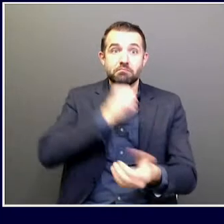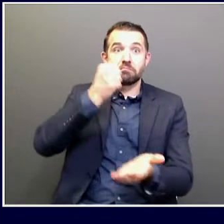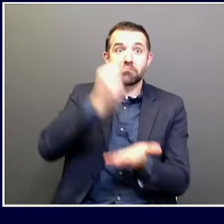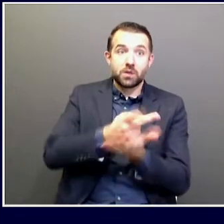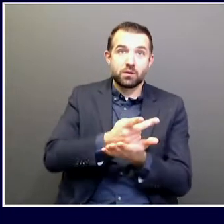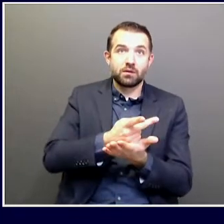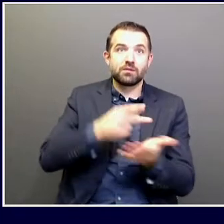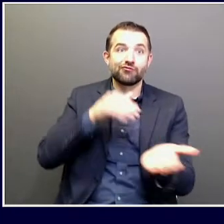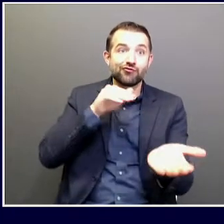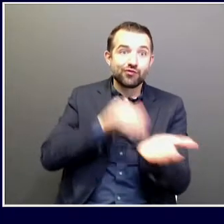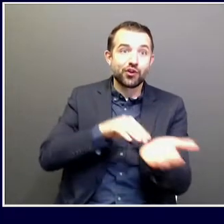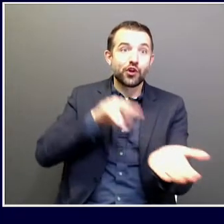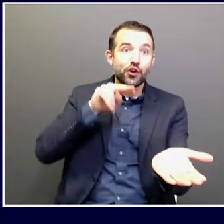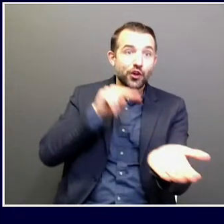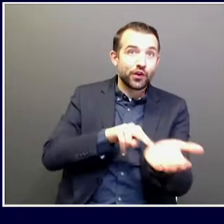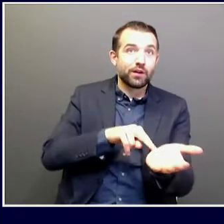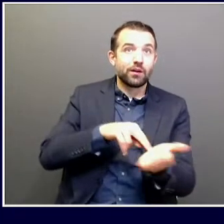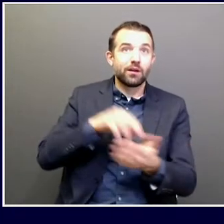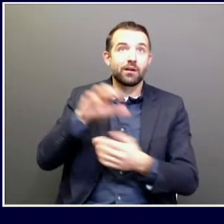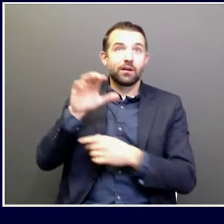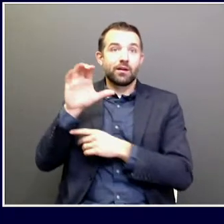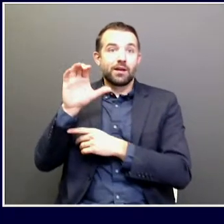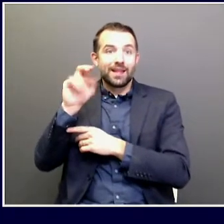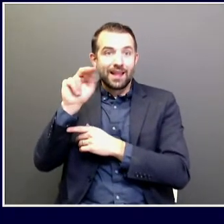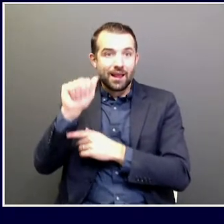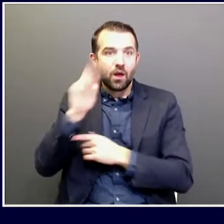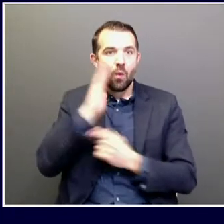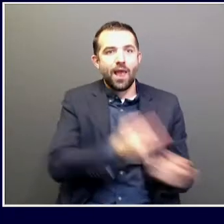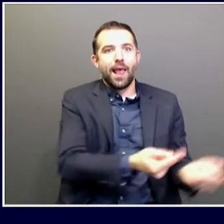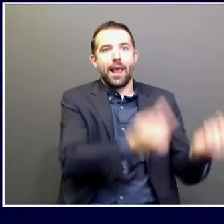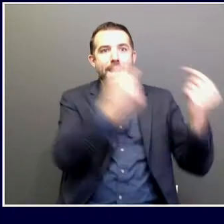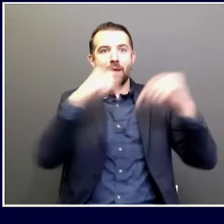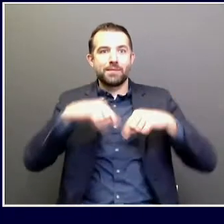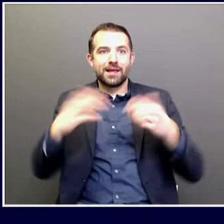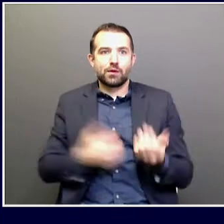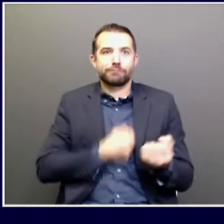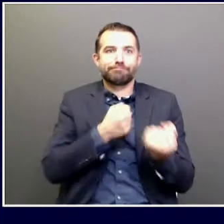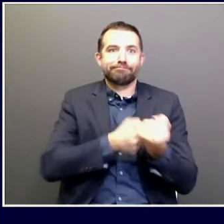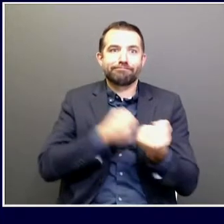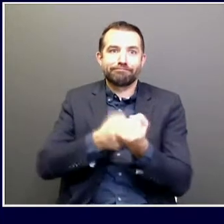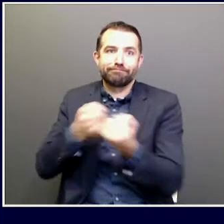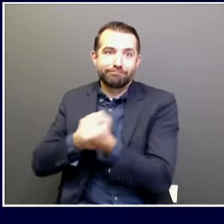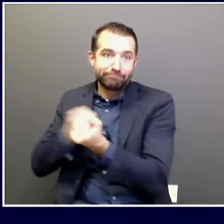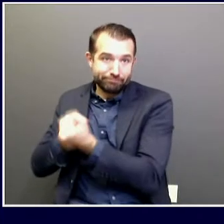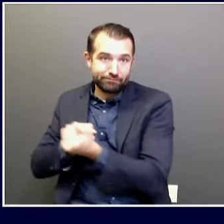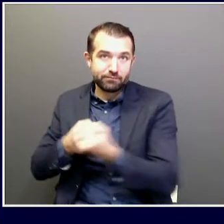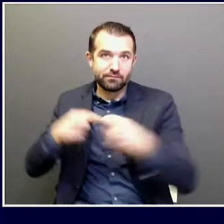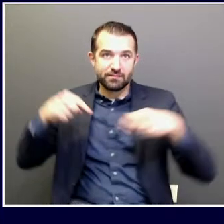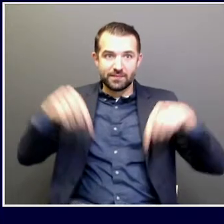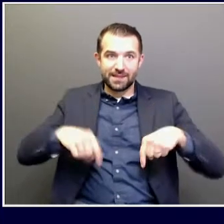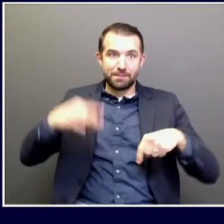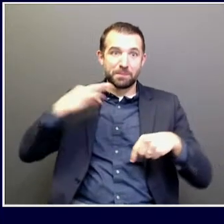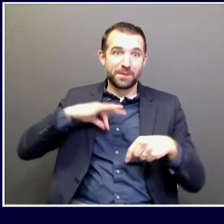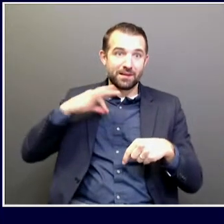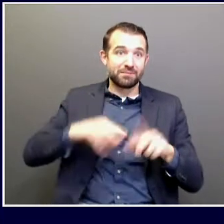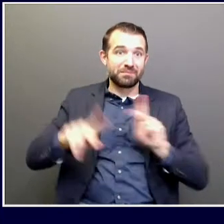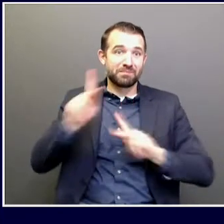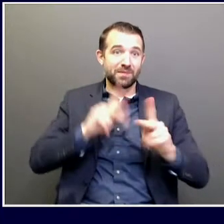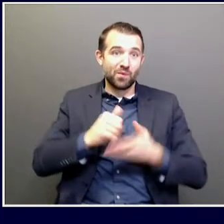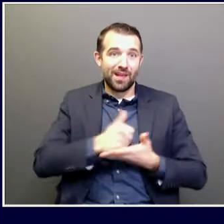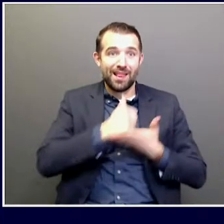there to supplement existing staff and the members of the National Guard to provide care for those who with